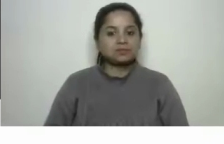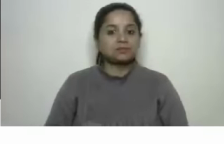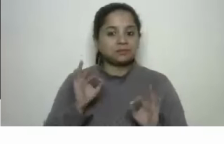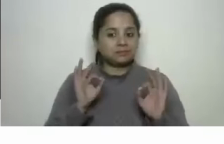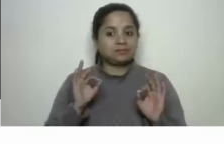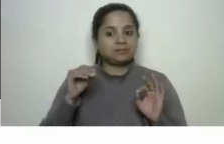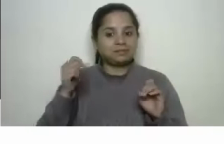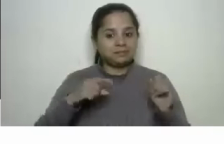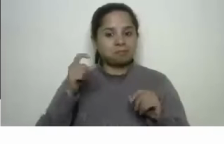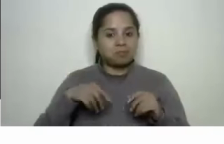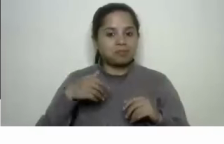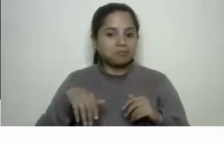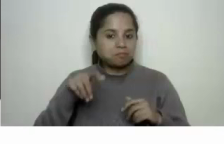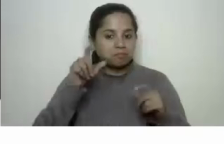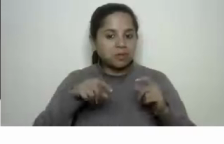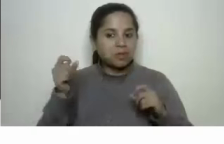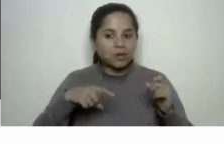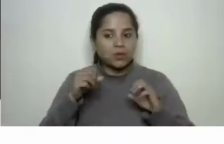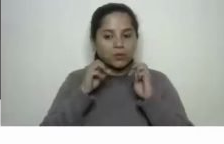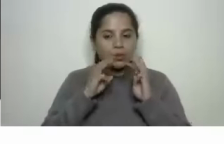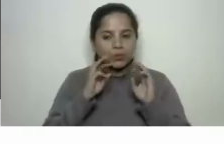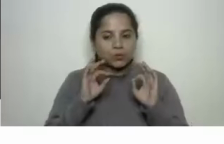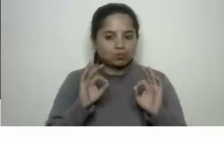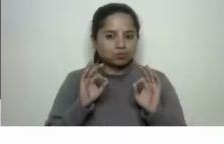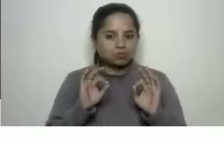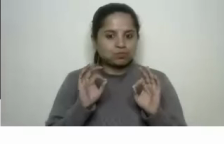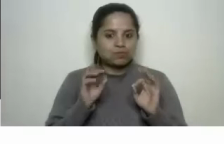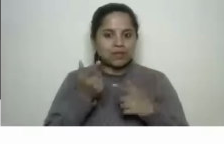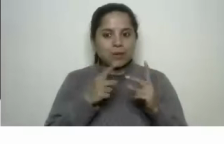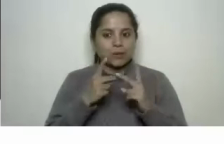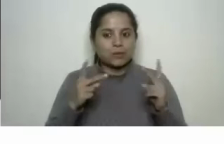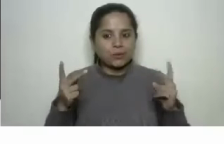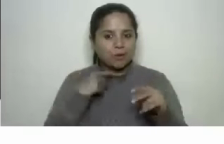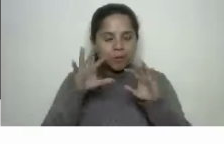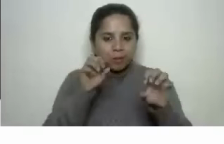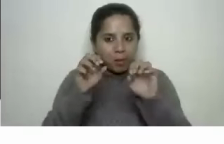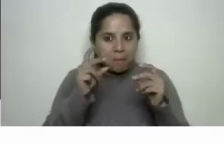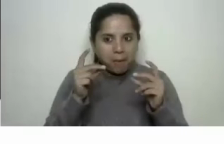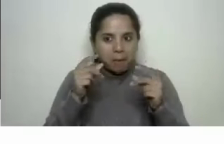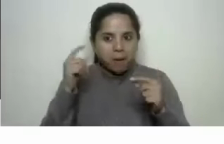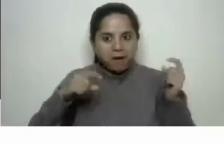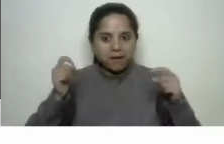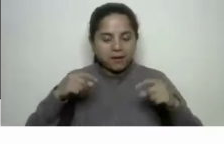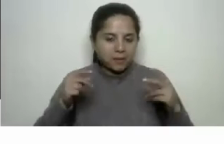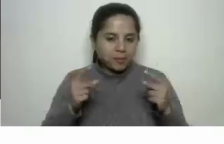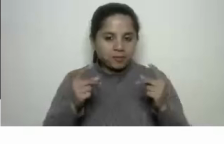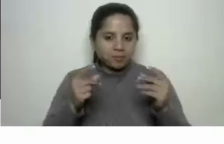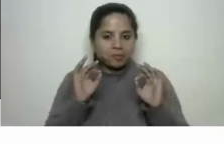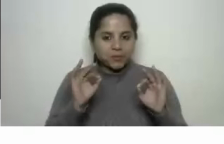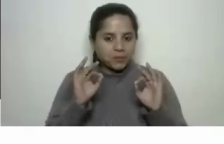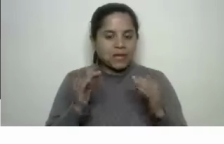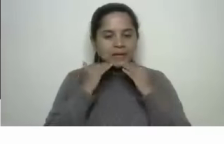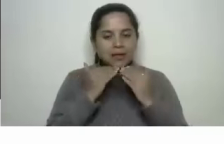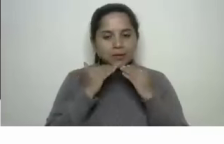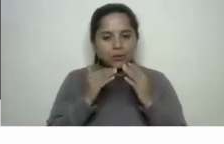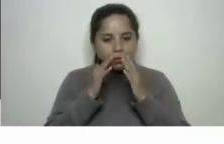Fantastic. Wow. And I can't even catch up with the speed the way the responses are pouring in. Fantastic. Thank you